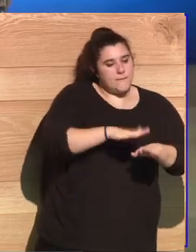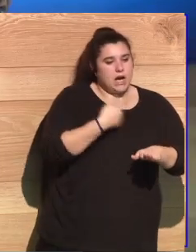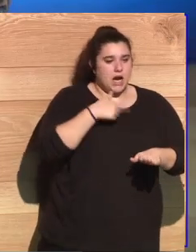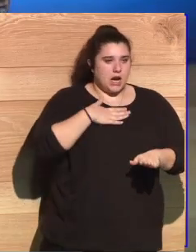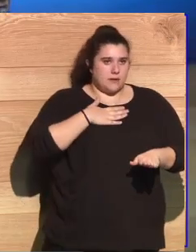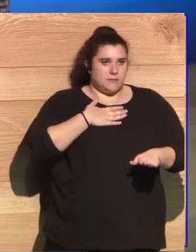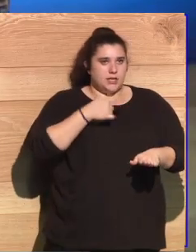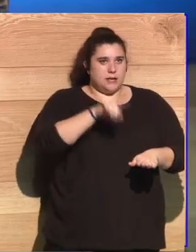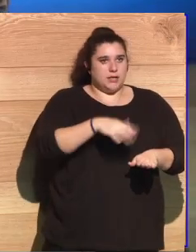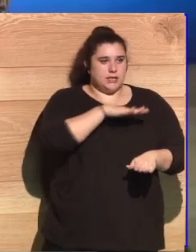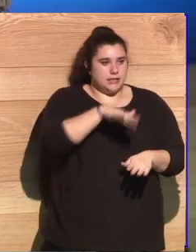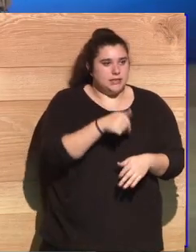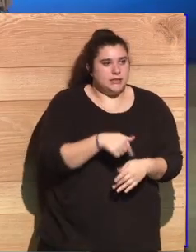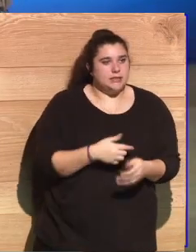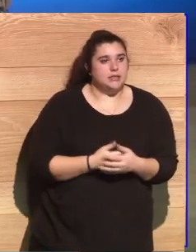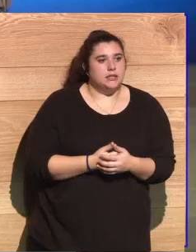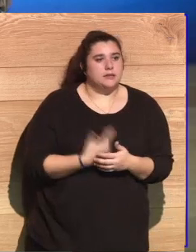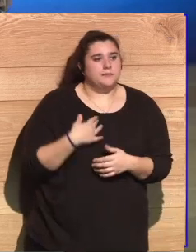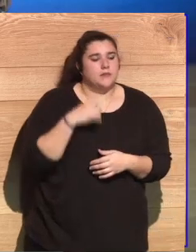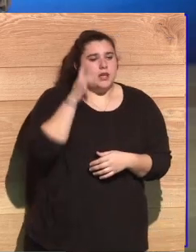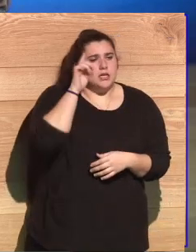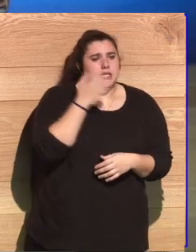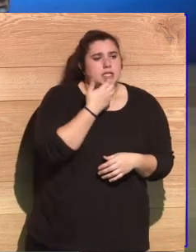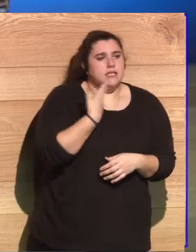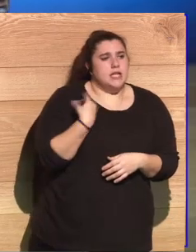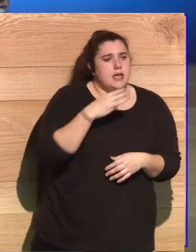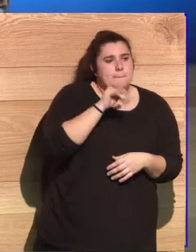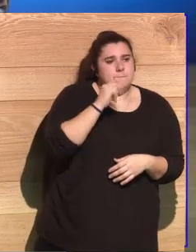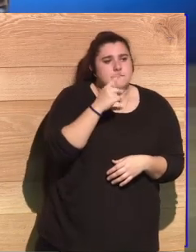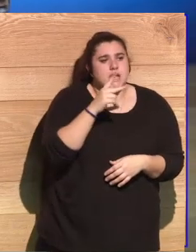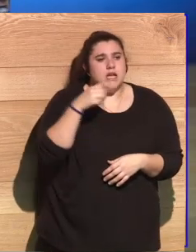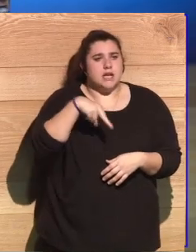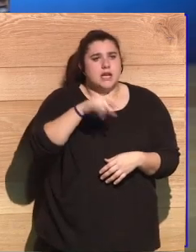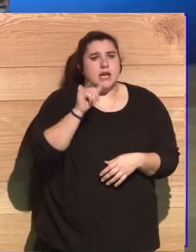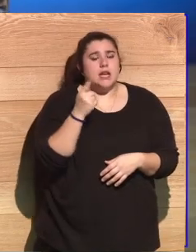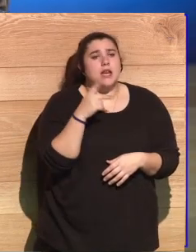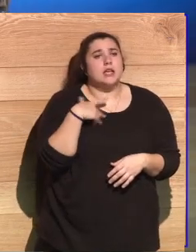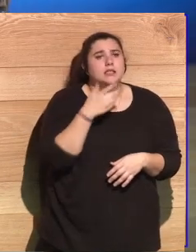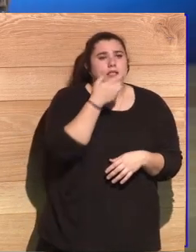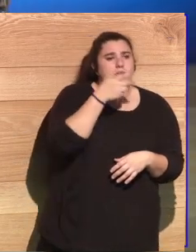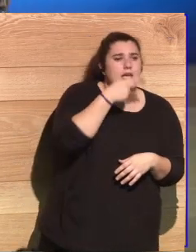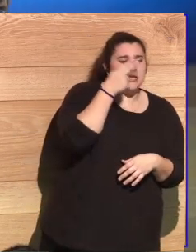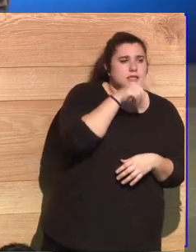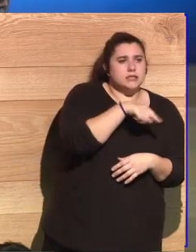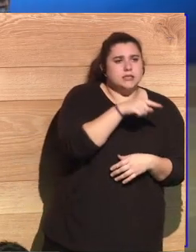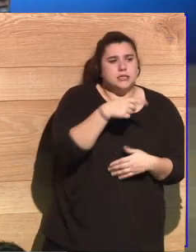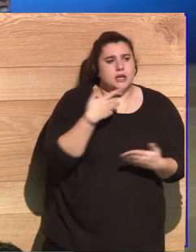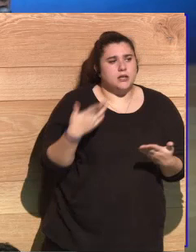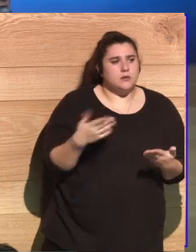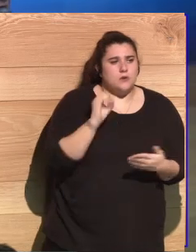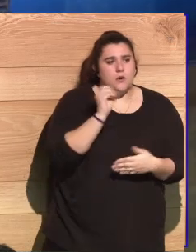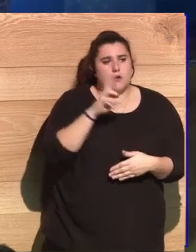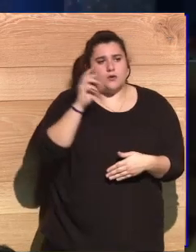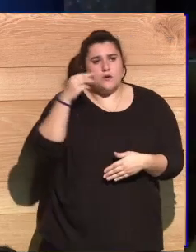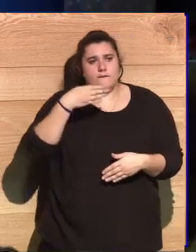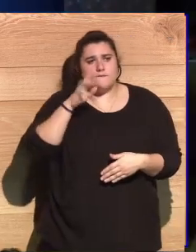No sé, Alberto, si tú también eres. I don't know, Alberto, if you're a great Kerouac's fan, if you are closer